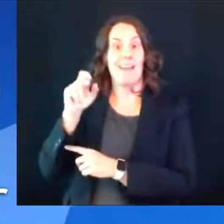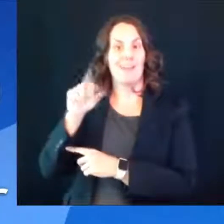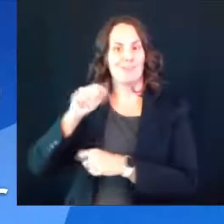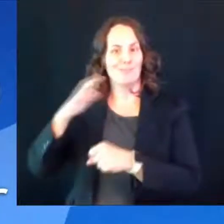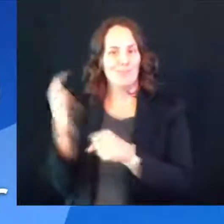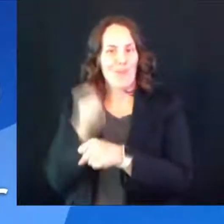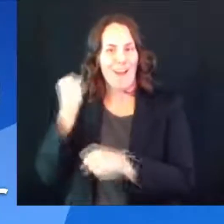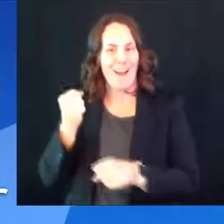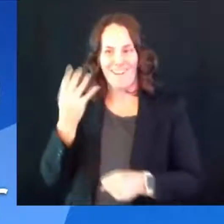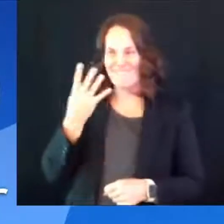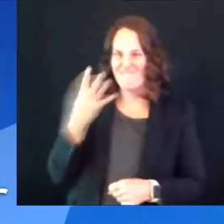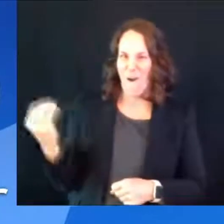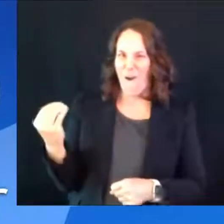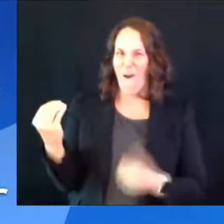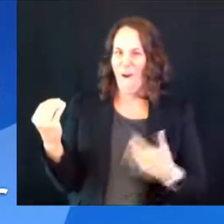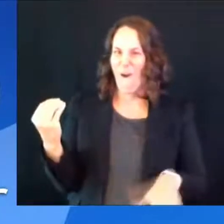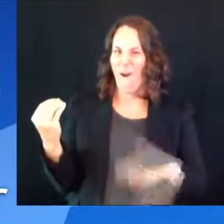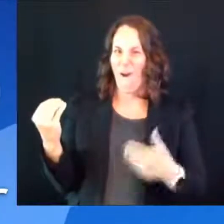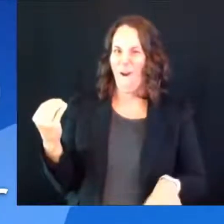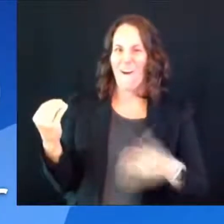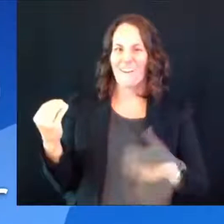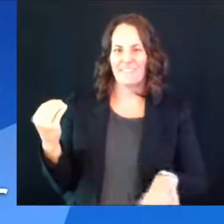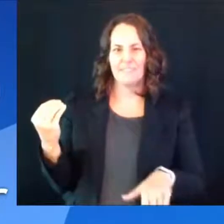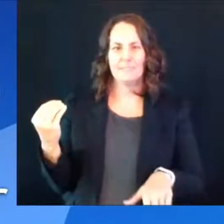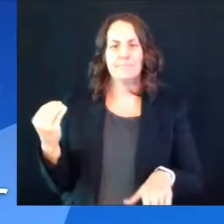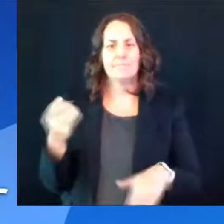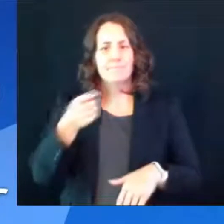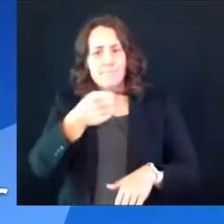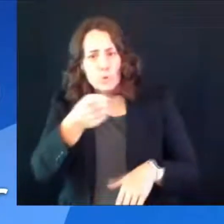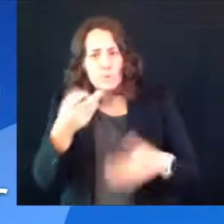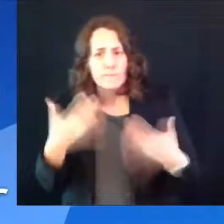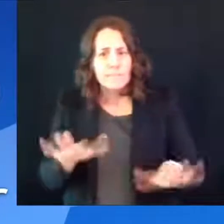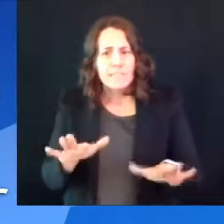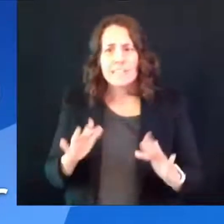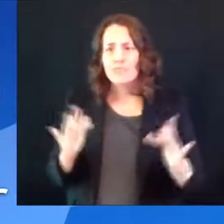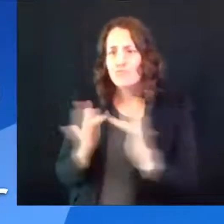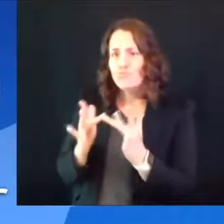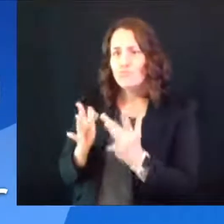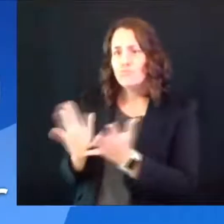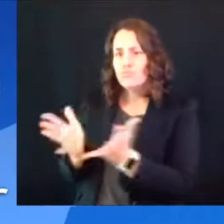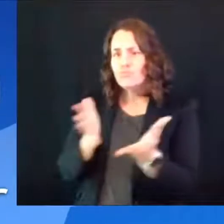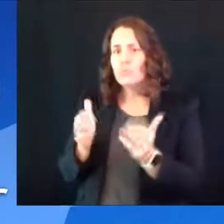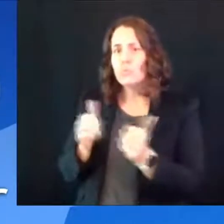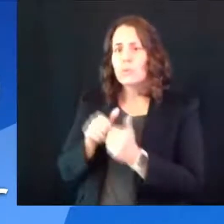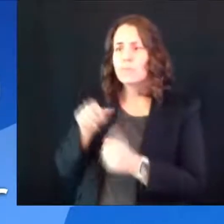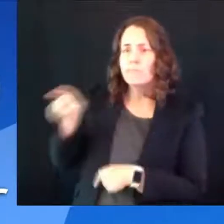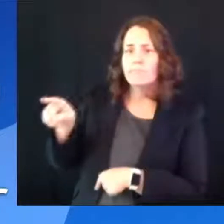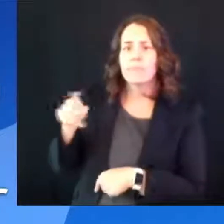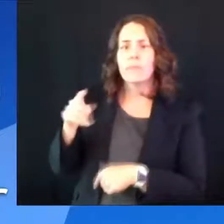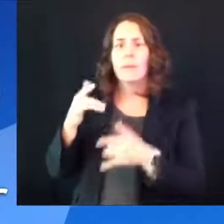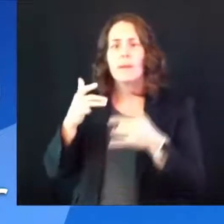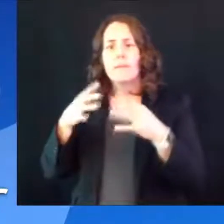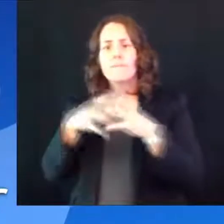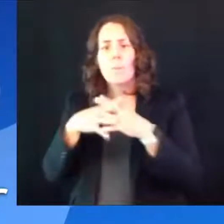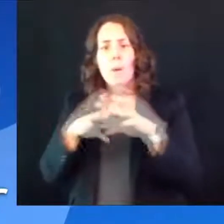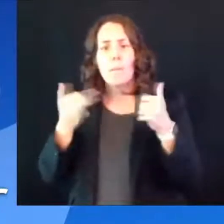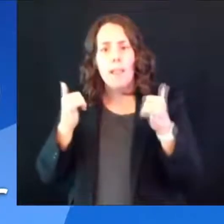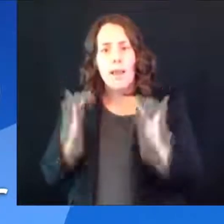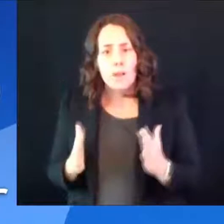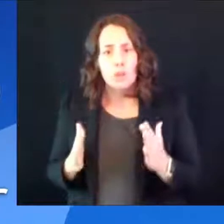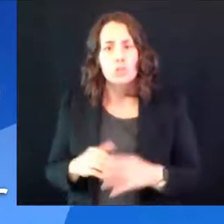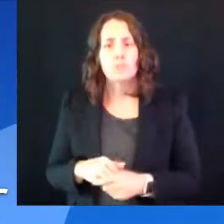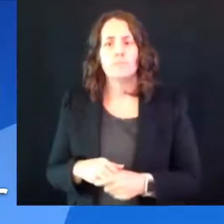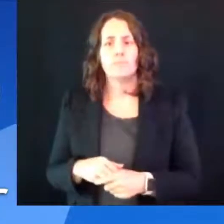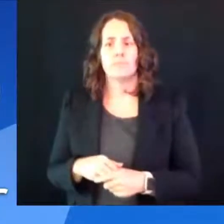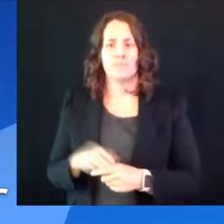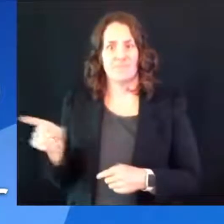Packer organization, with Lambeau Field? I know that the team is hoping to eventually have some fans, if not full capacity, obviously,